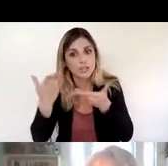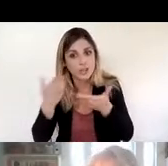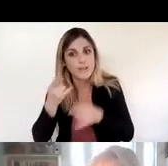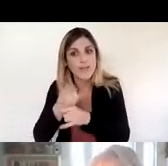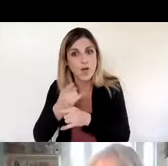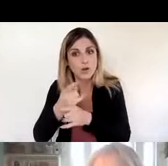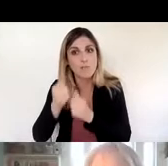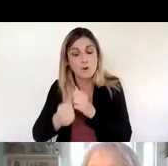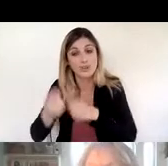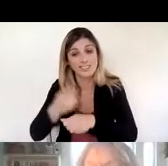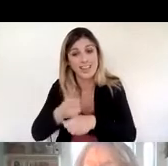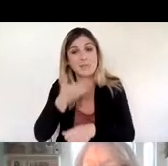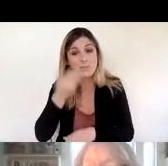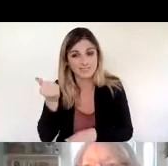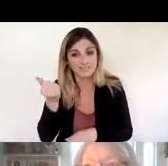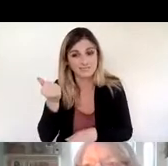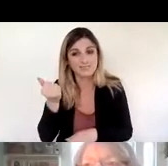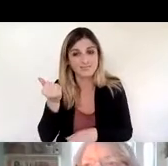per day in your diet.